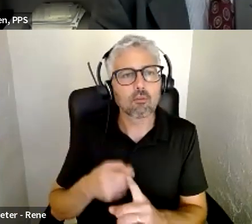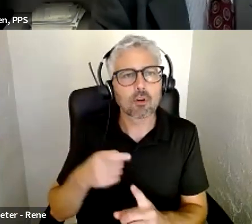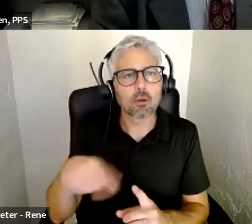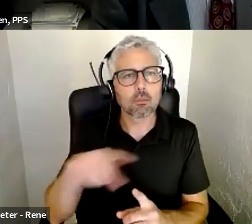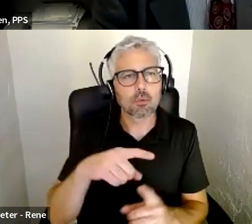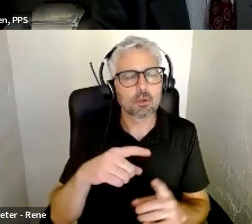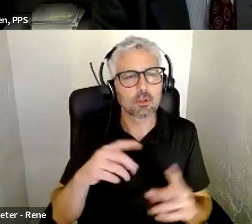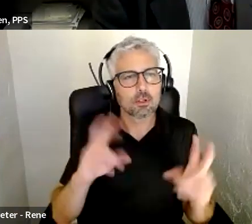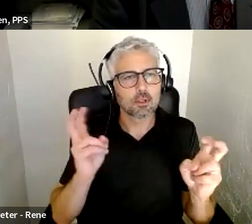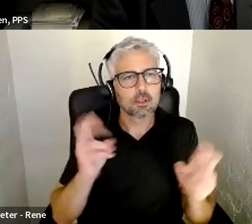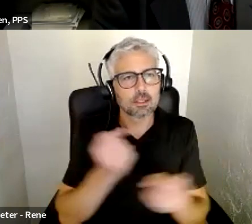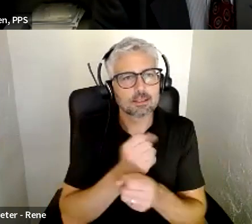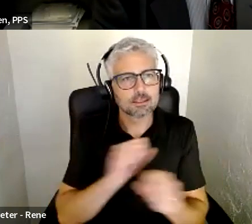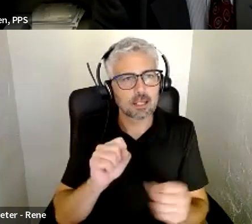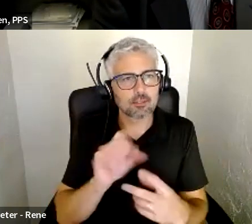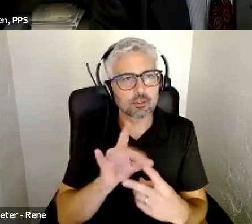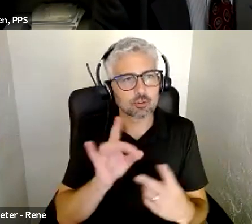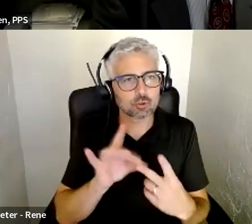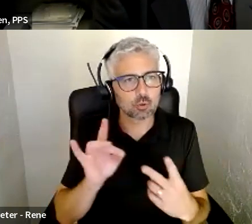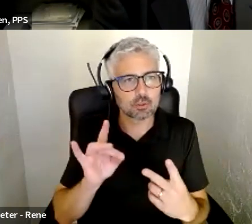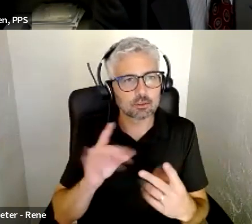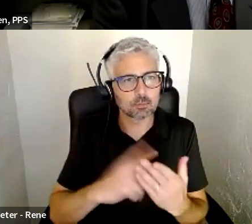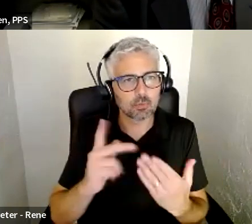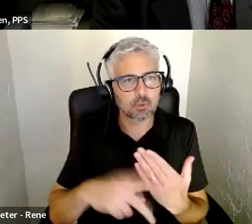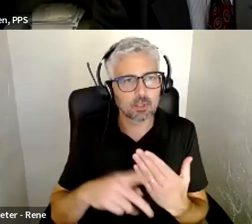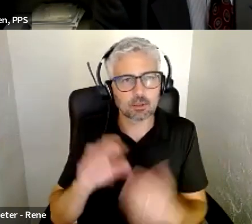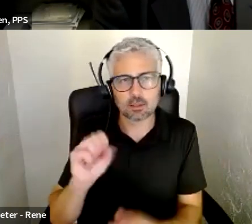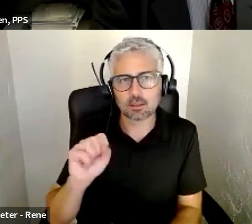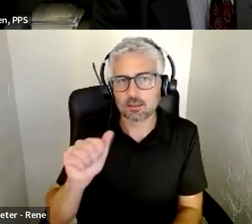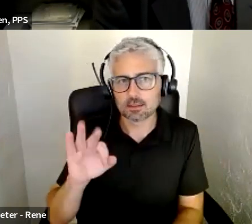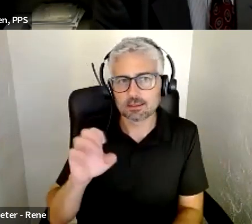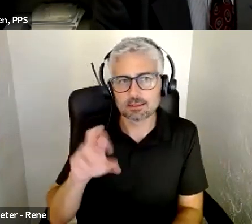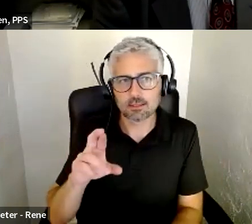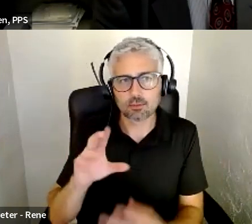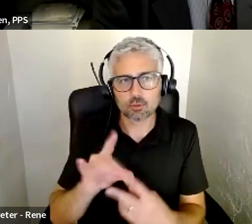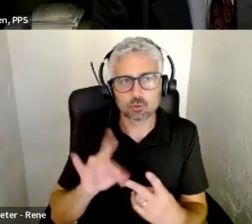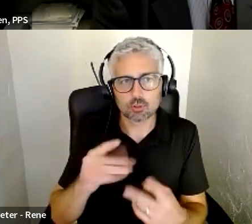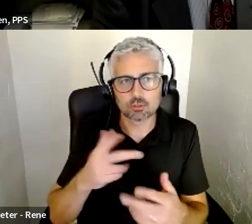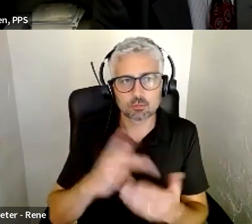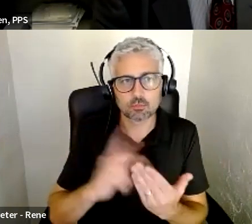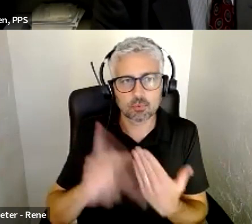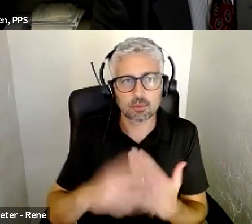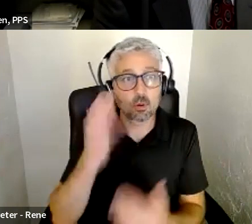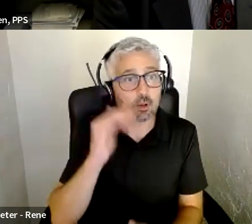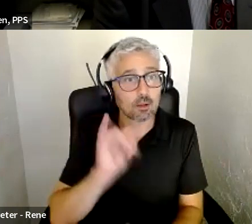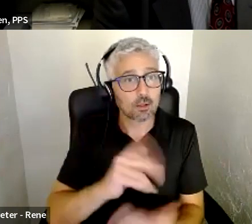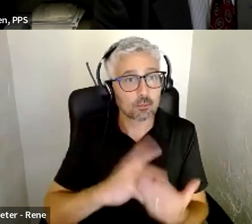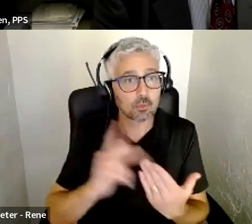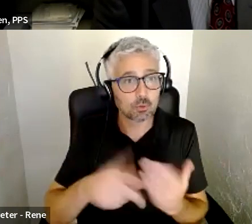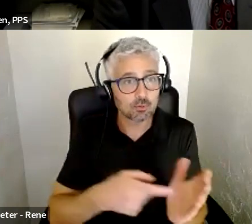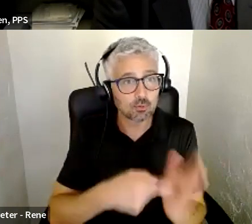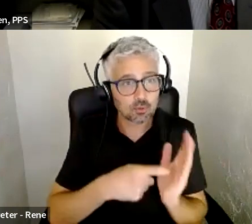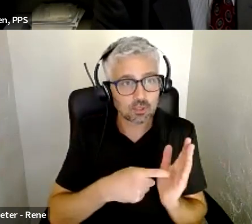Choice program, because that program is required. So, you know, when you